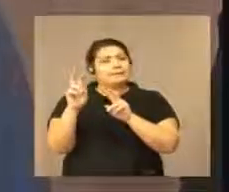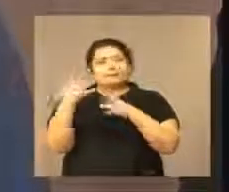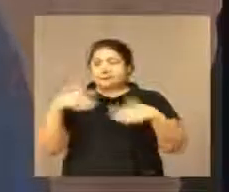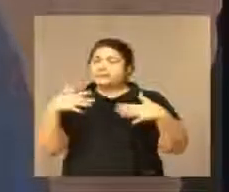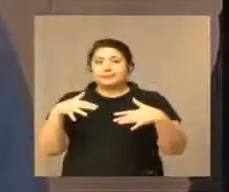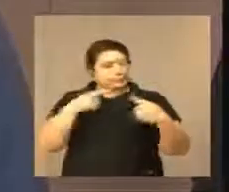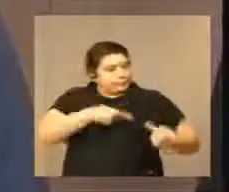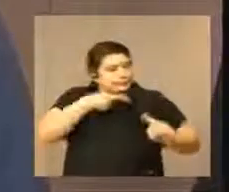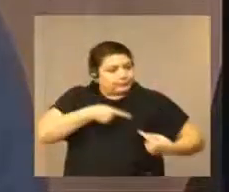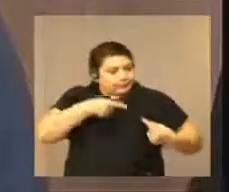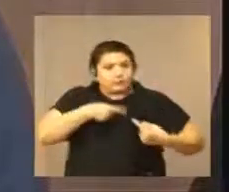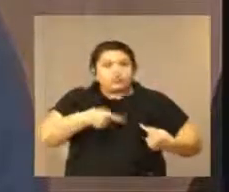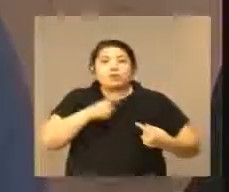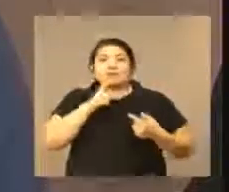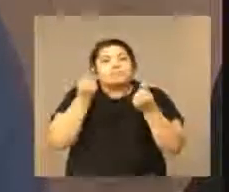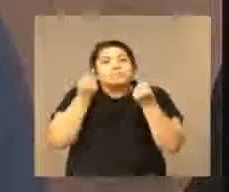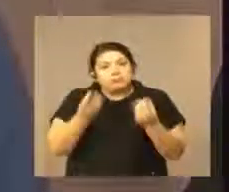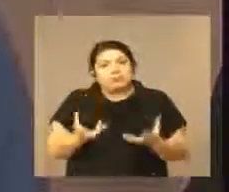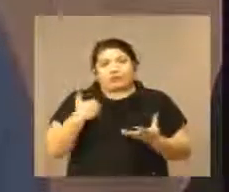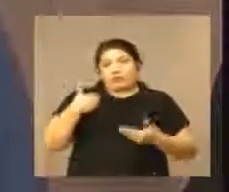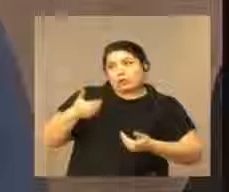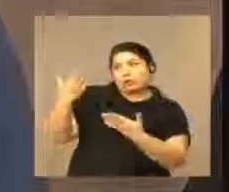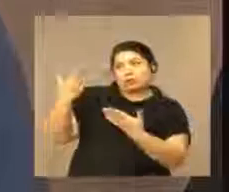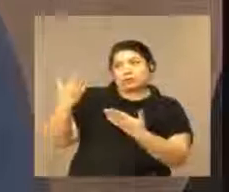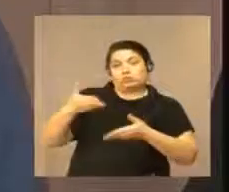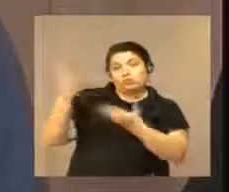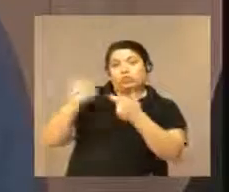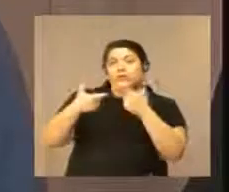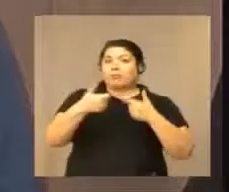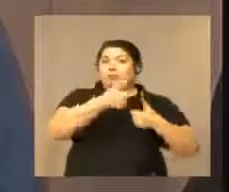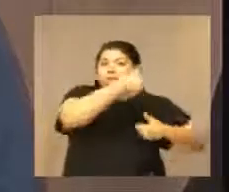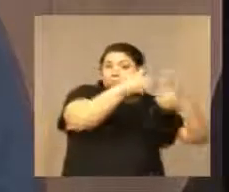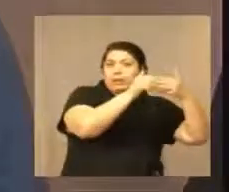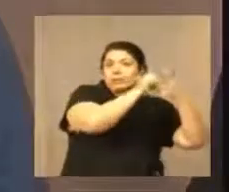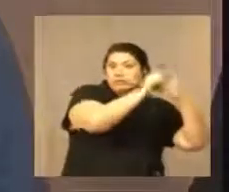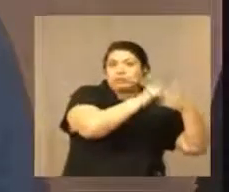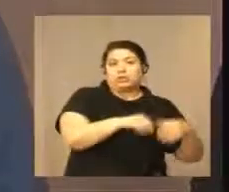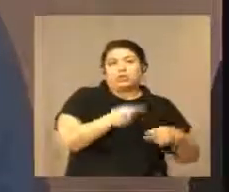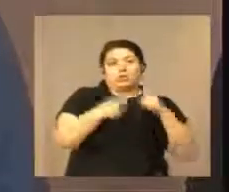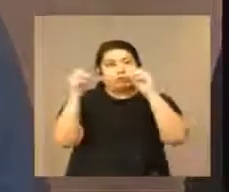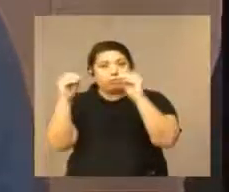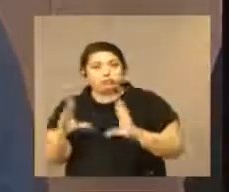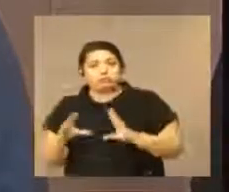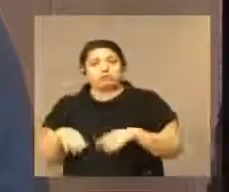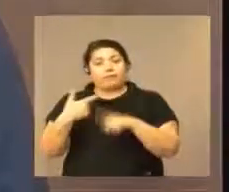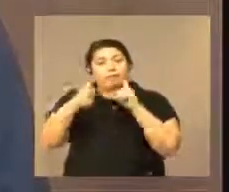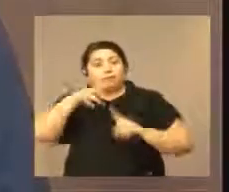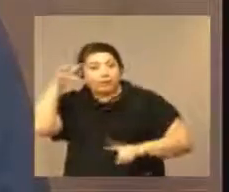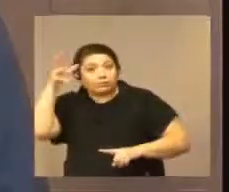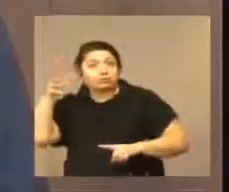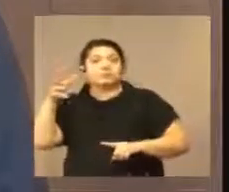heart of so many resolutions from our leaders, our educators, our parents,